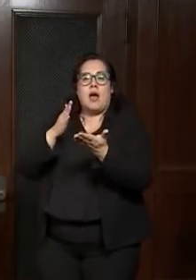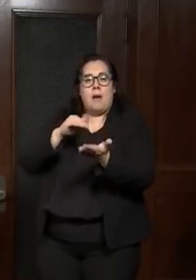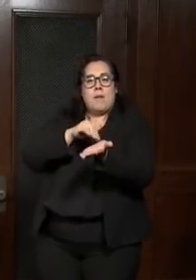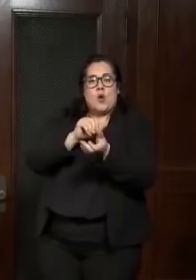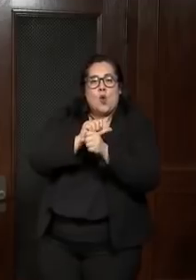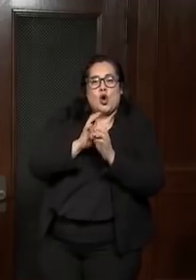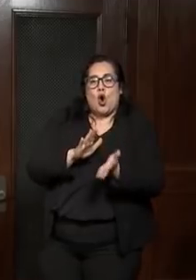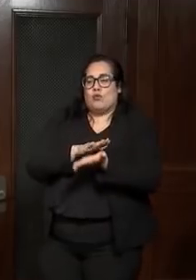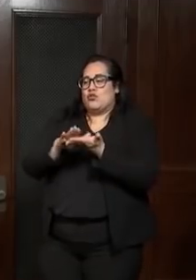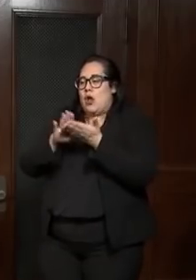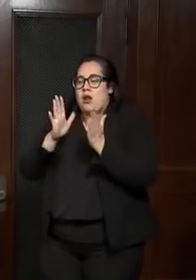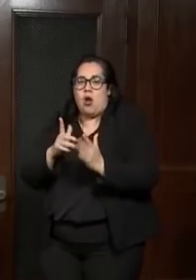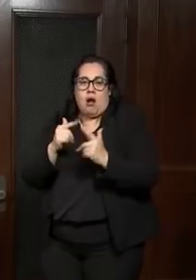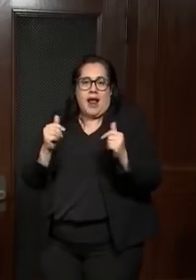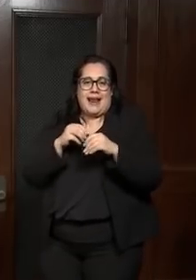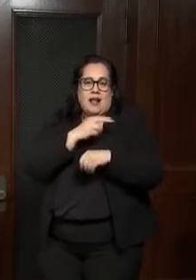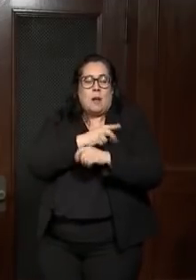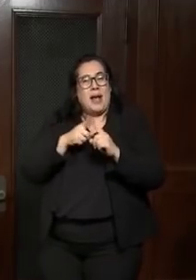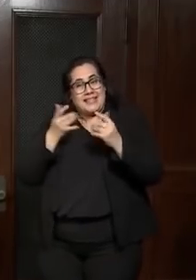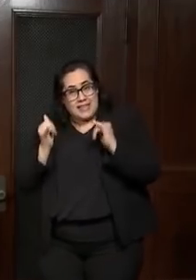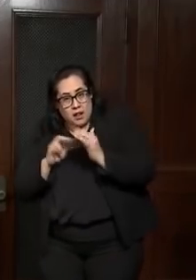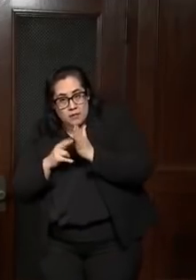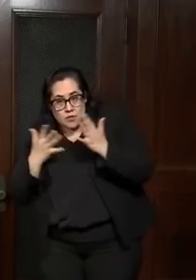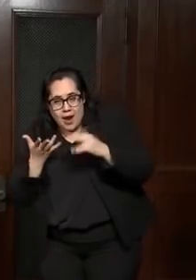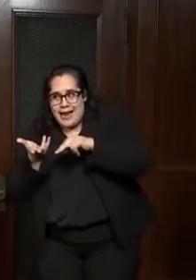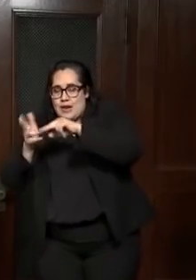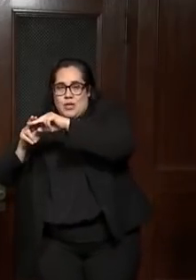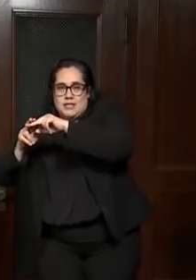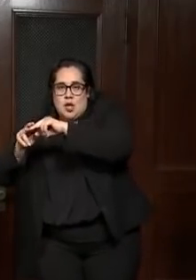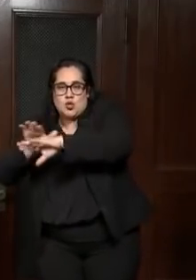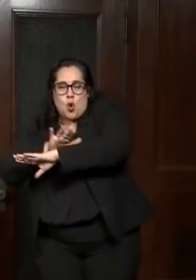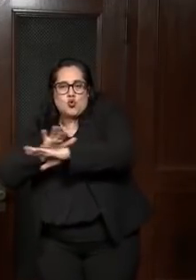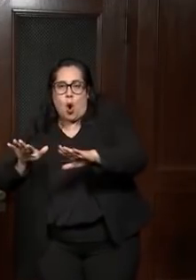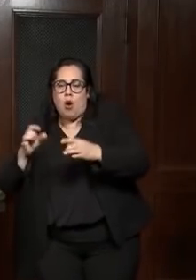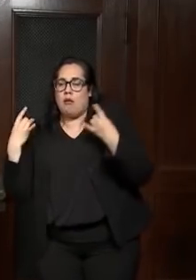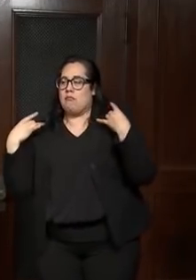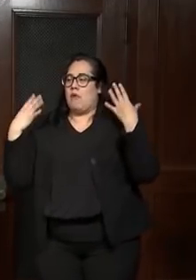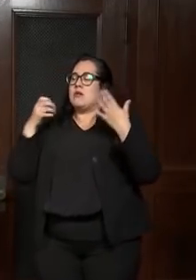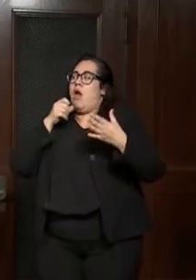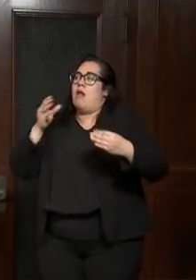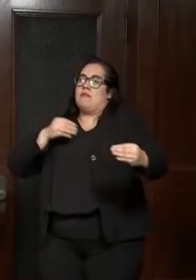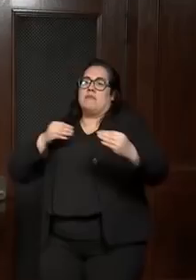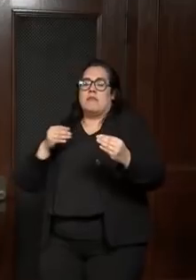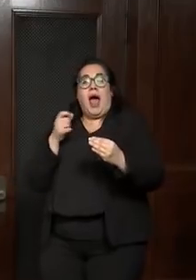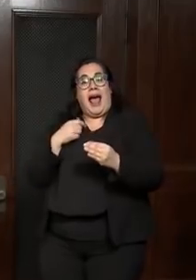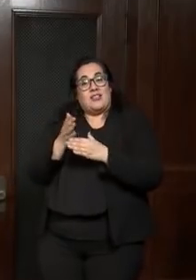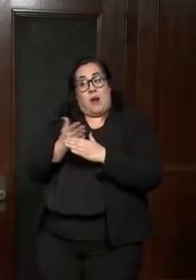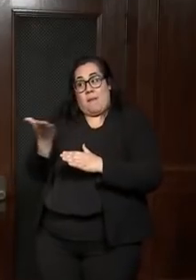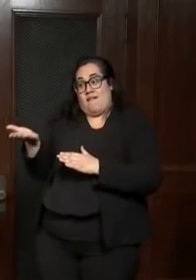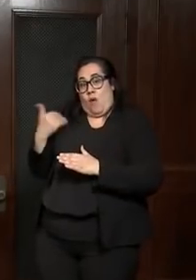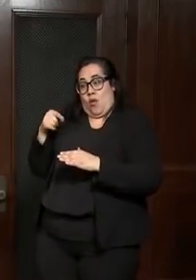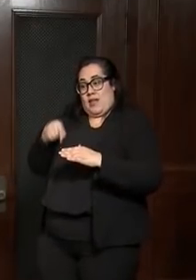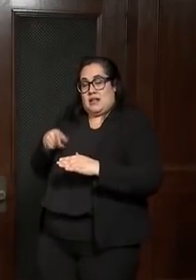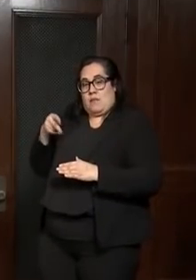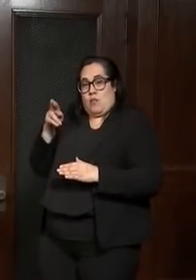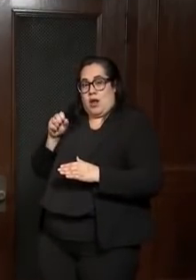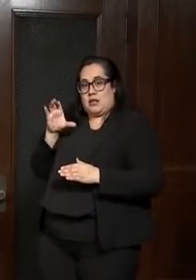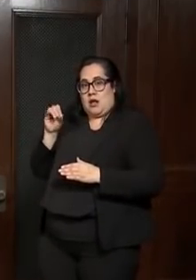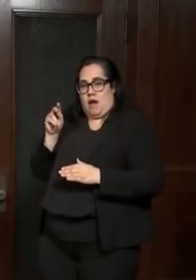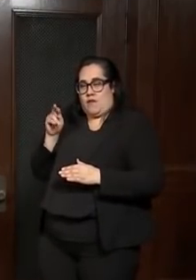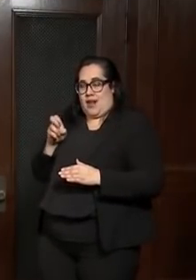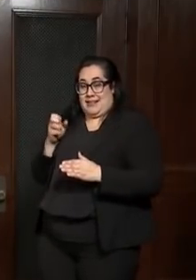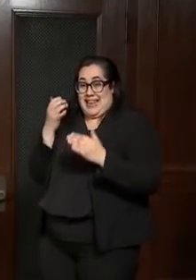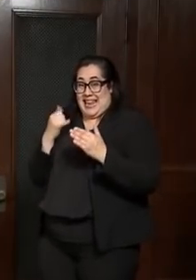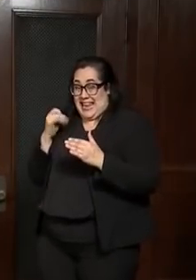there in the hospitals and everybody, but it's still an increase. So don't let up. When I shared earlier in this press conference that if we let